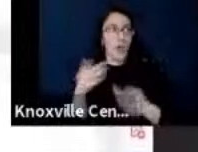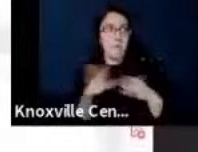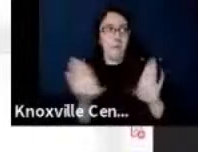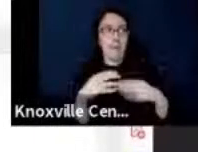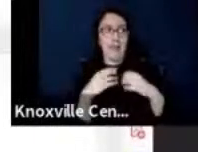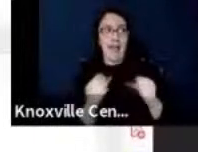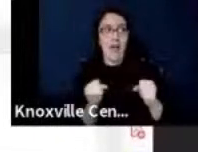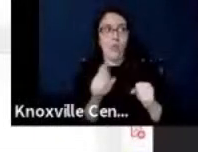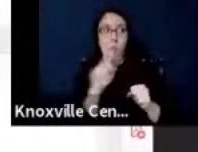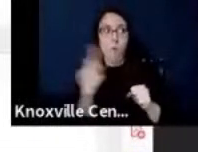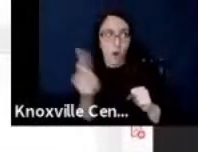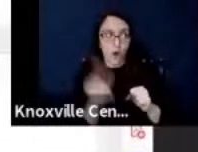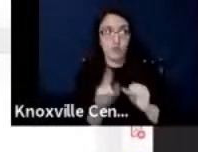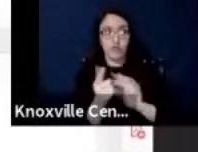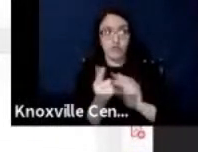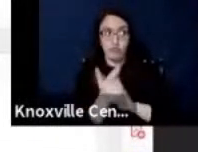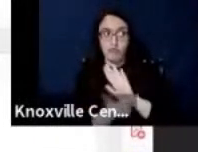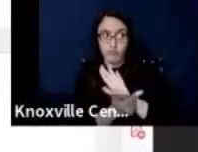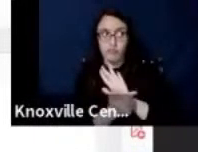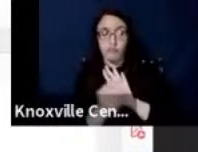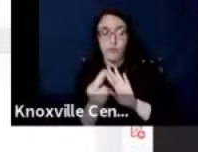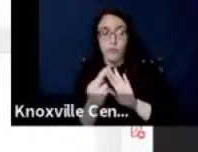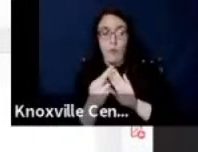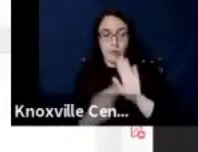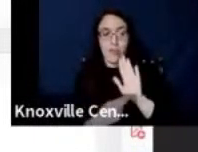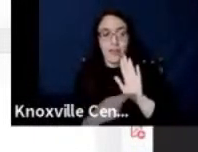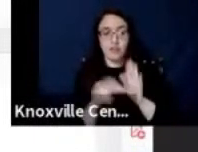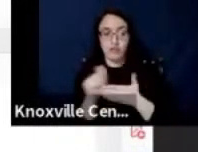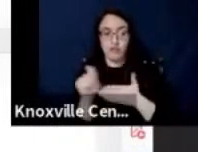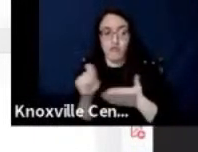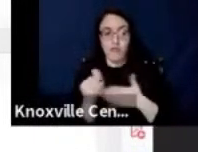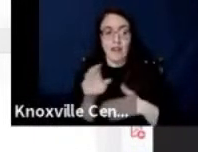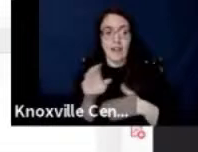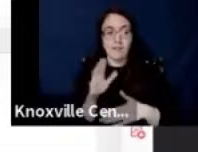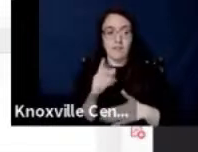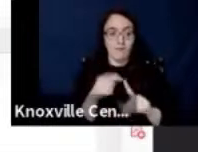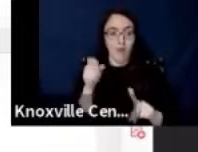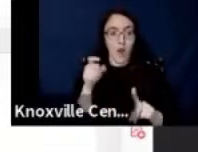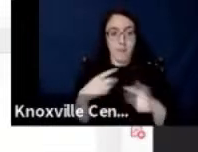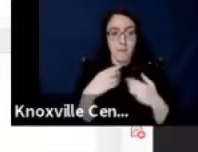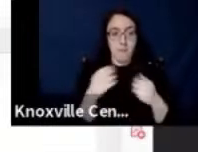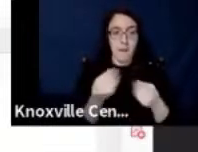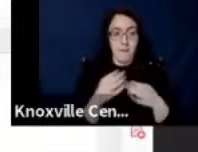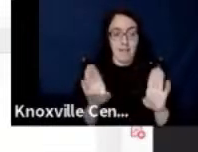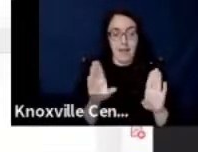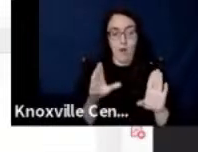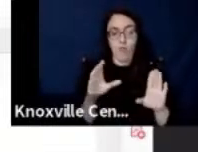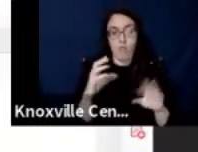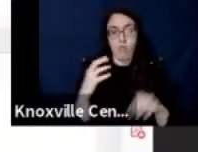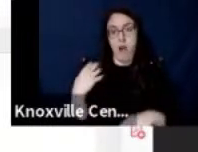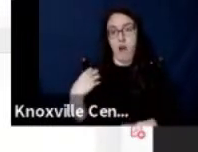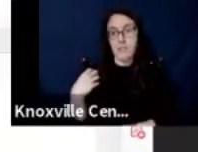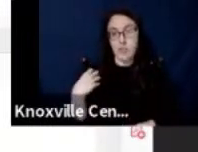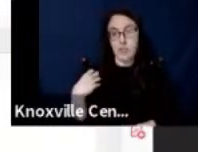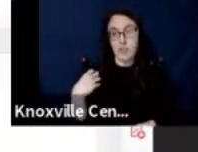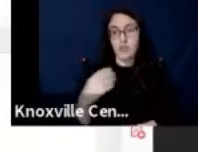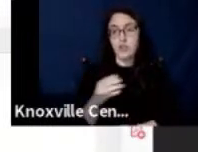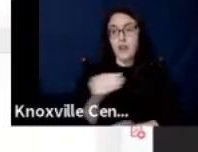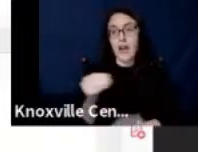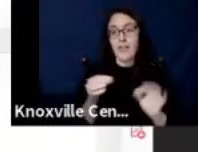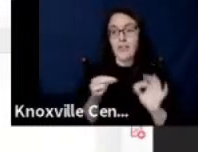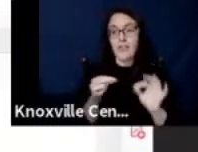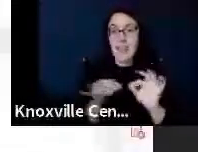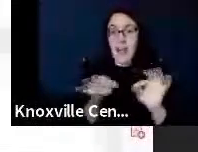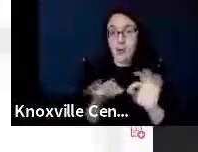orders written by the public health officers in those respective districts. Actually, the language I